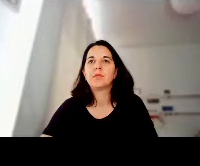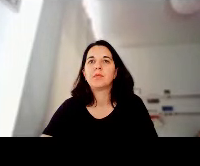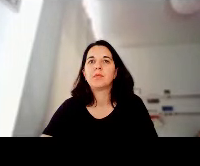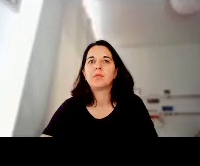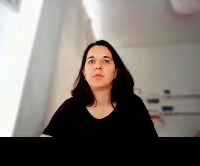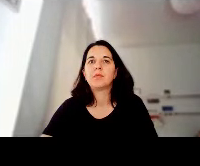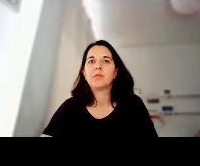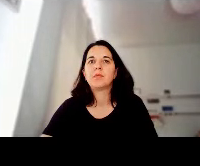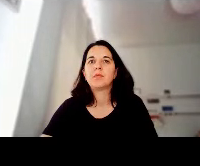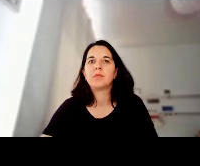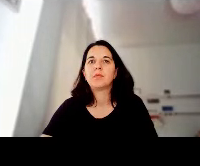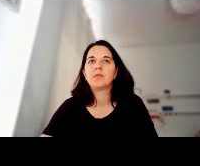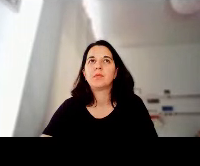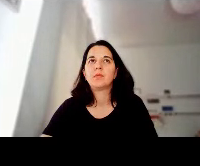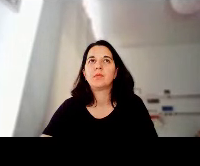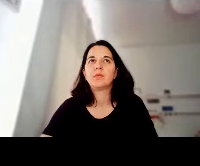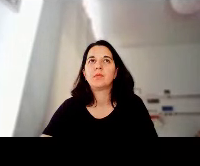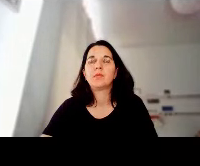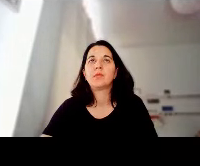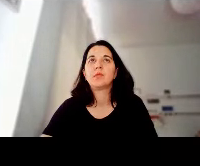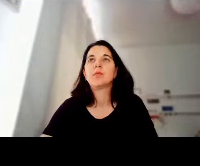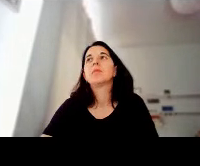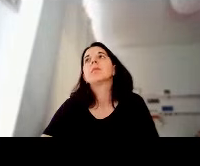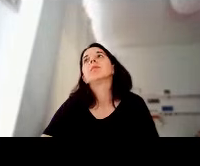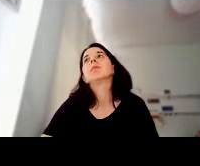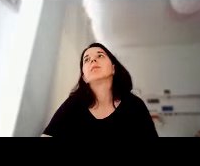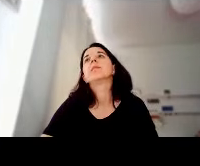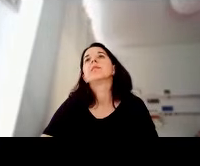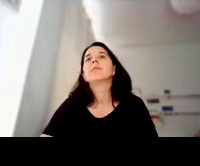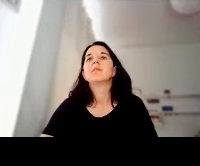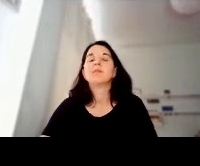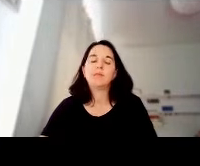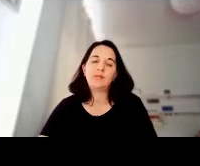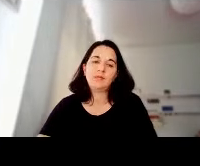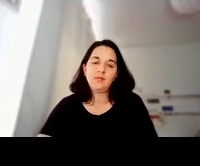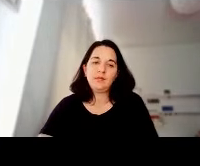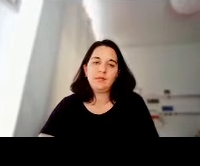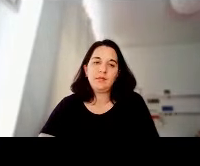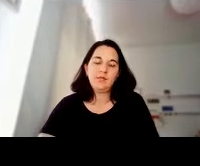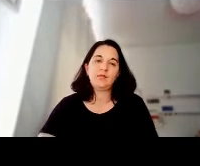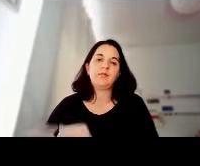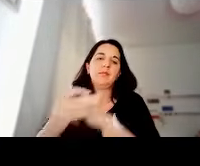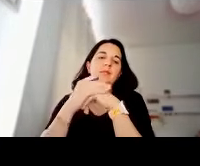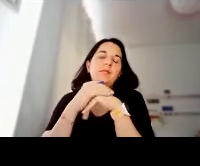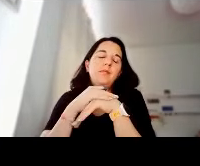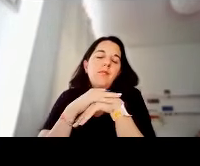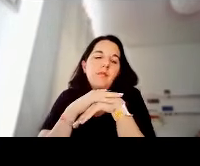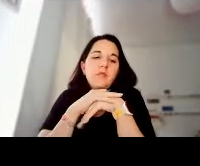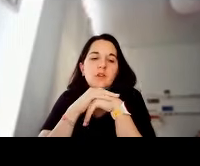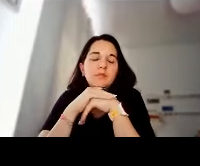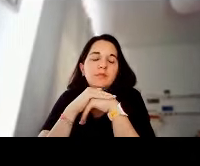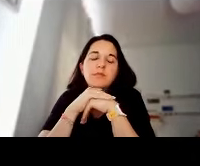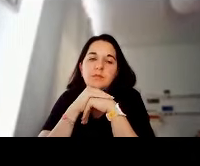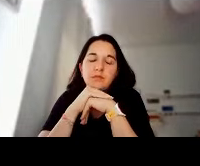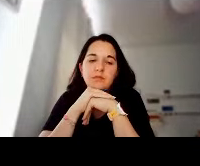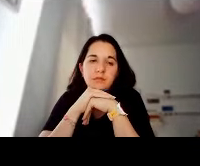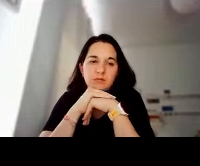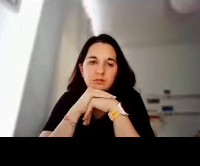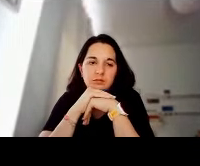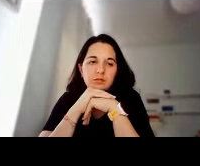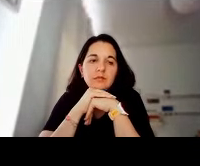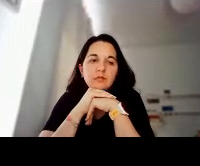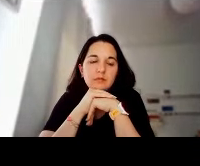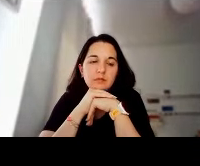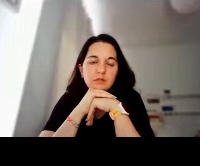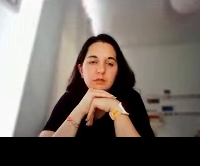of my talk today is shift my focus from thinking about big ideas, concepts, theory, to actually think more practically, how